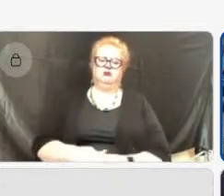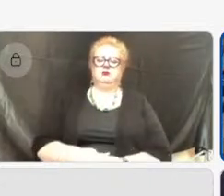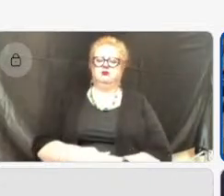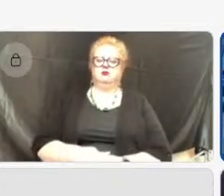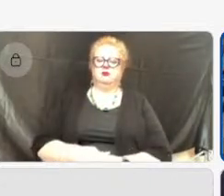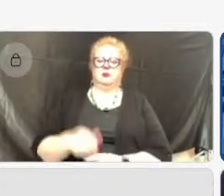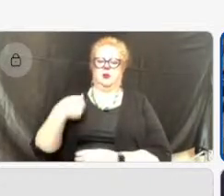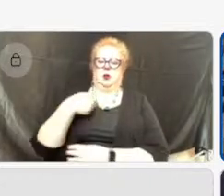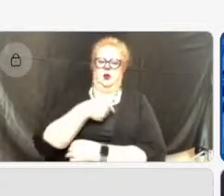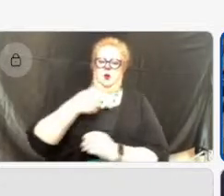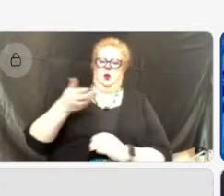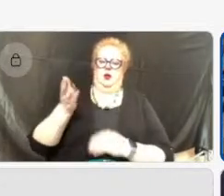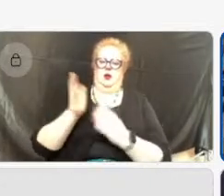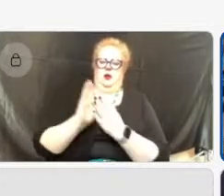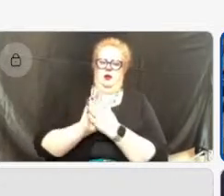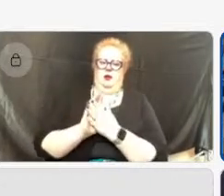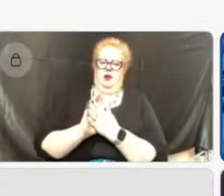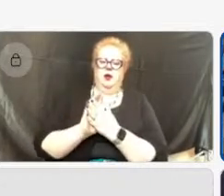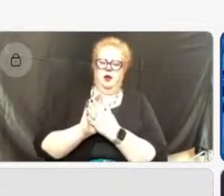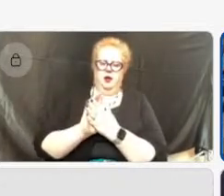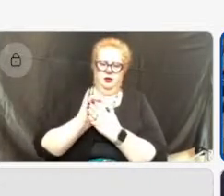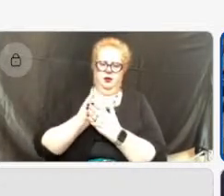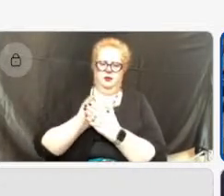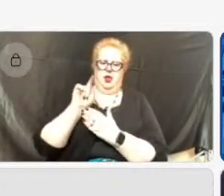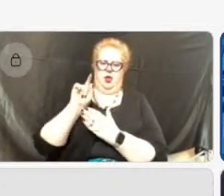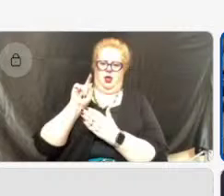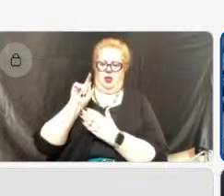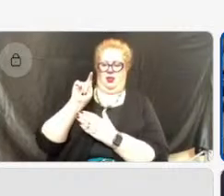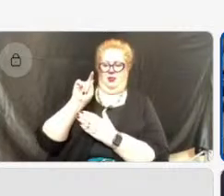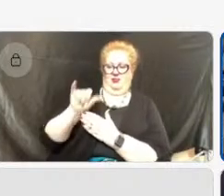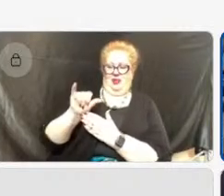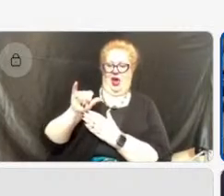We ask that they make that a part of their application